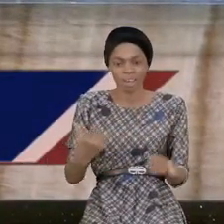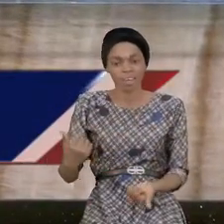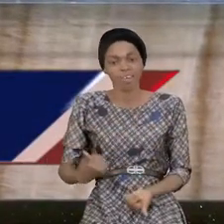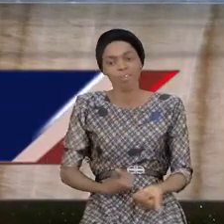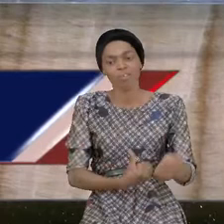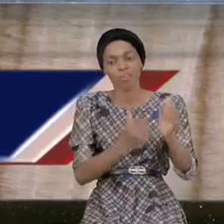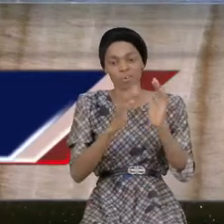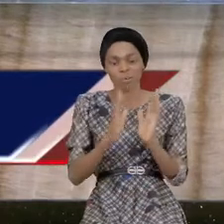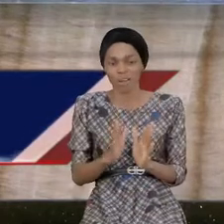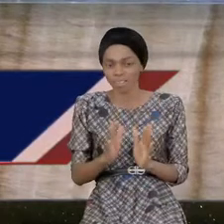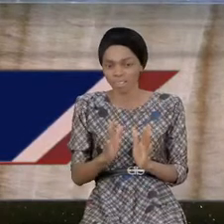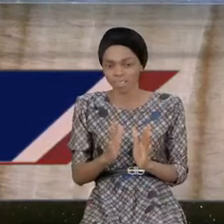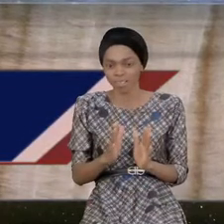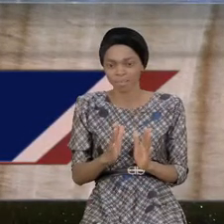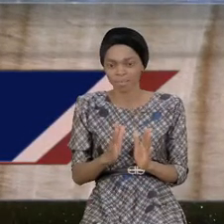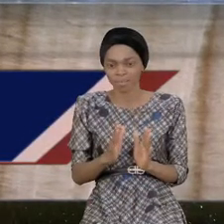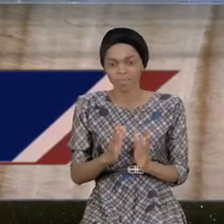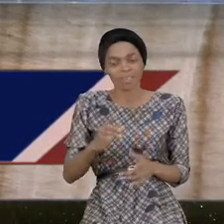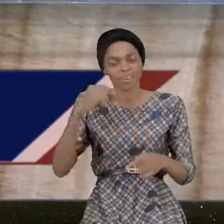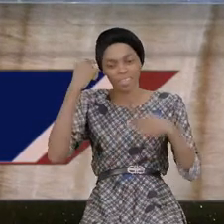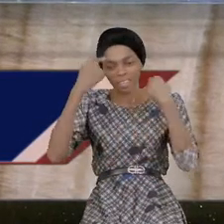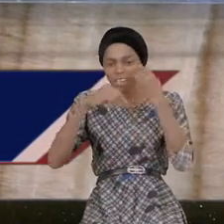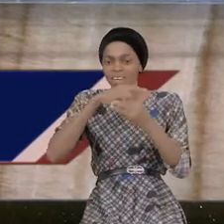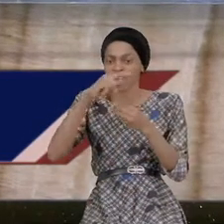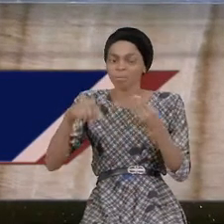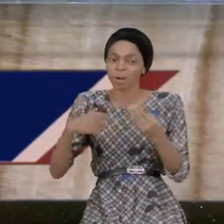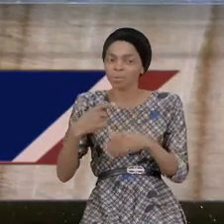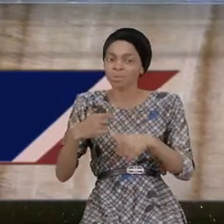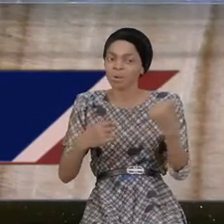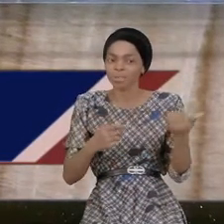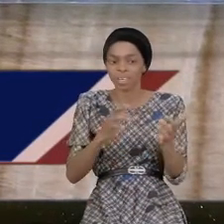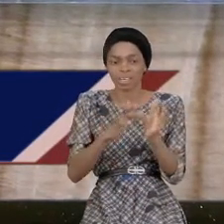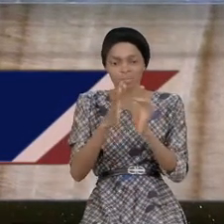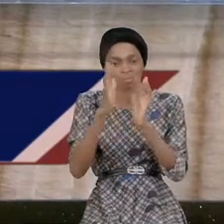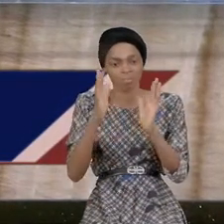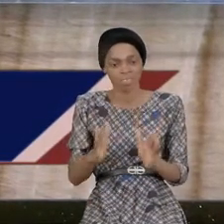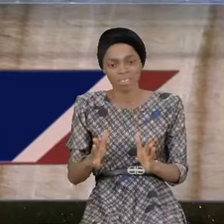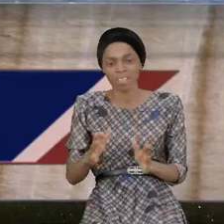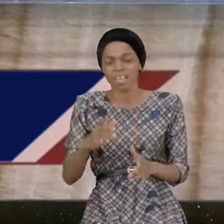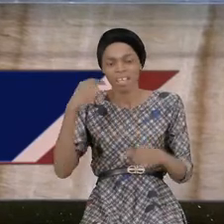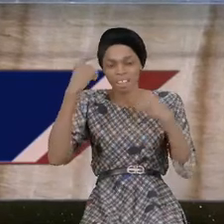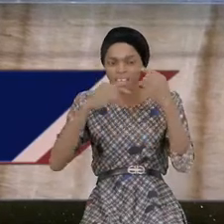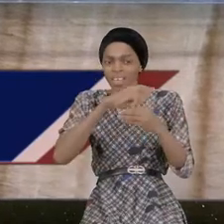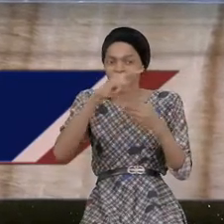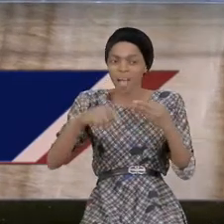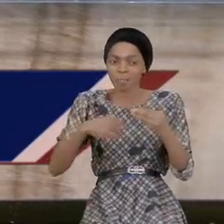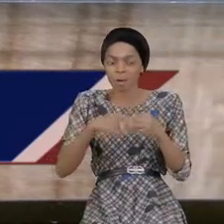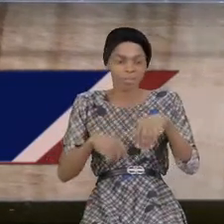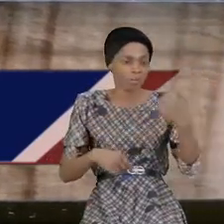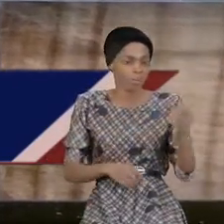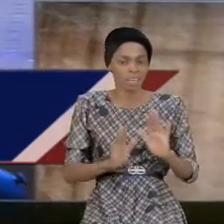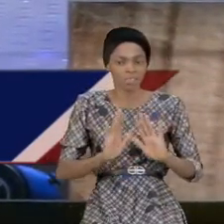Considering other pilgrims, other Christians, other children of God,